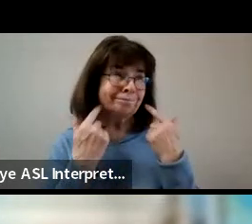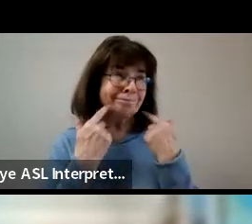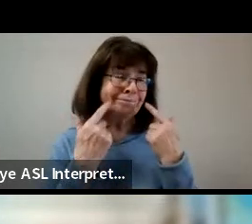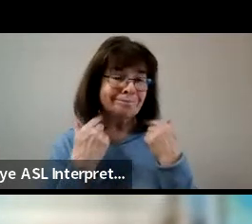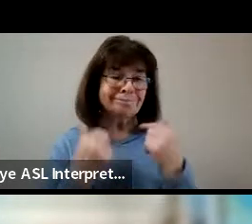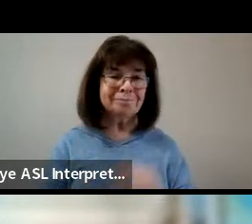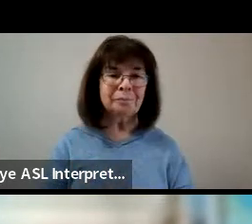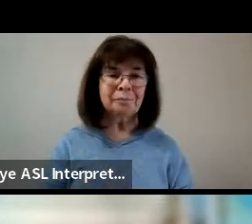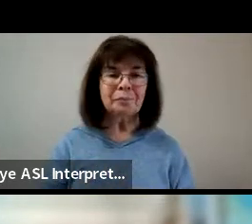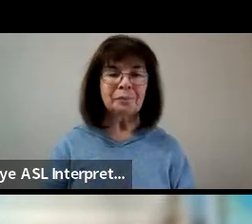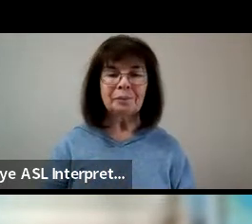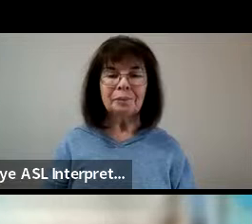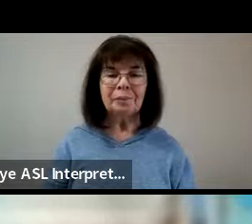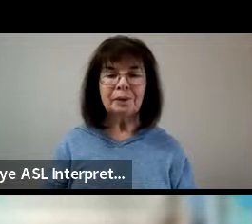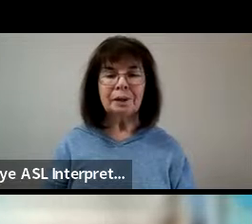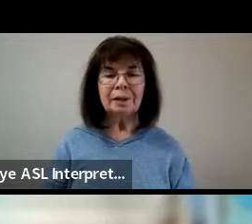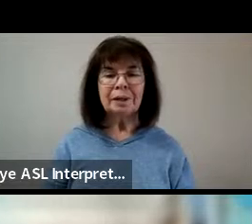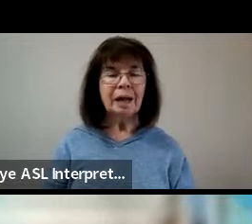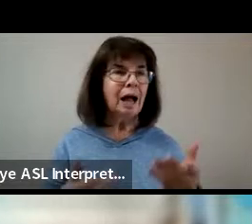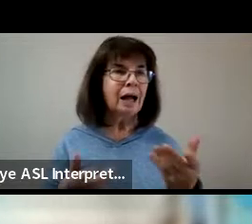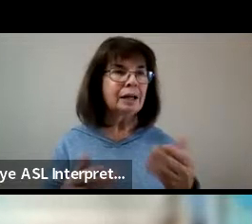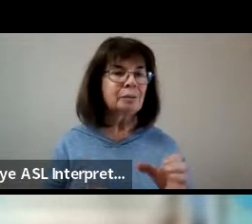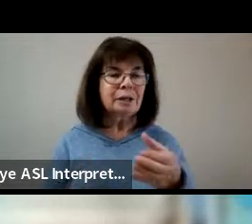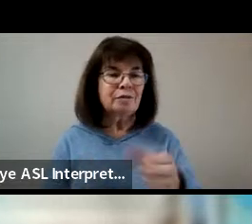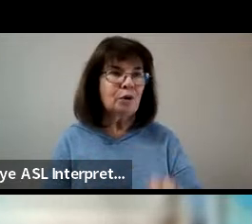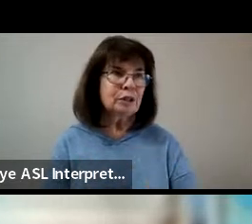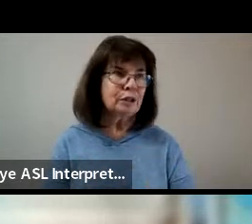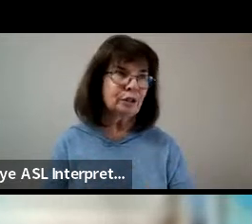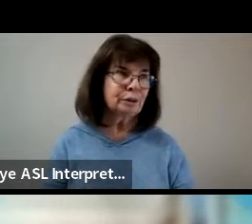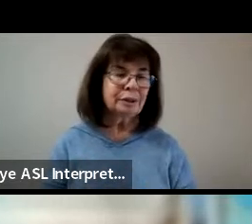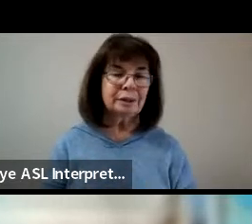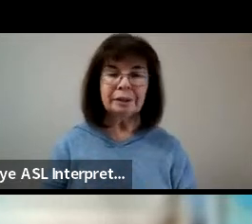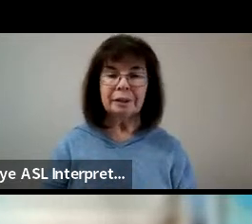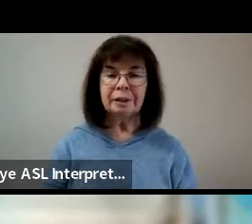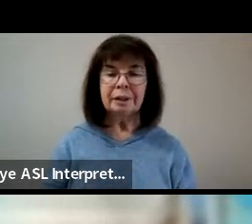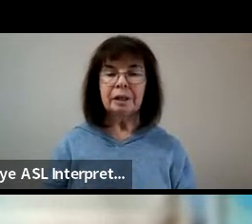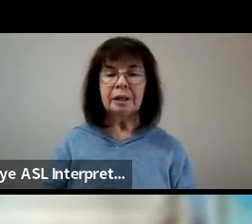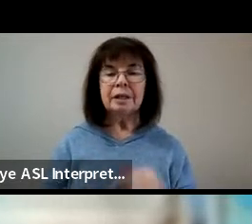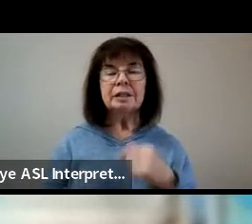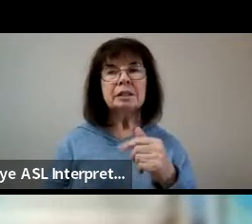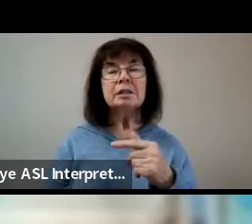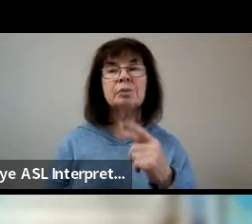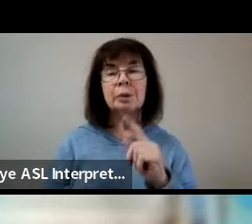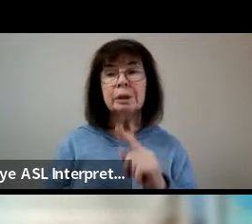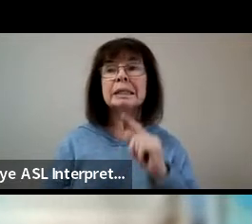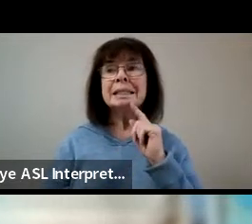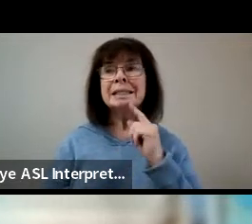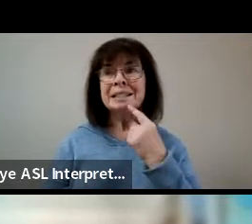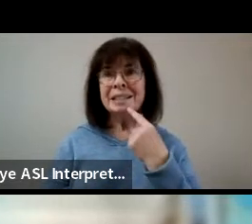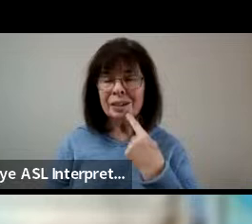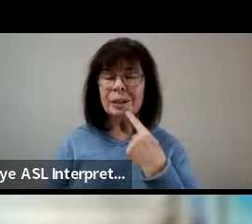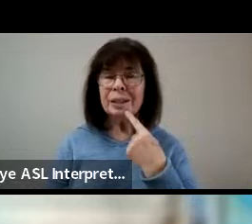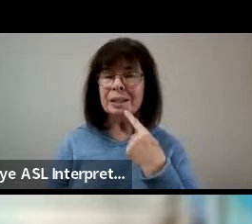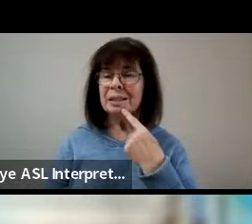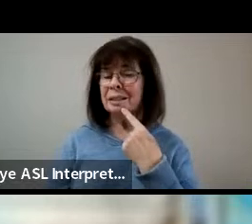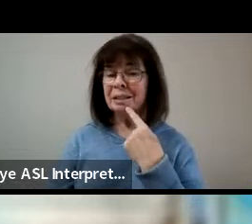No, I don't want to force you. Well, that was, that it's just very sobering, hearing